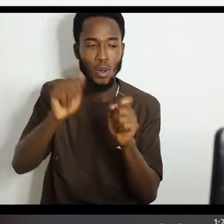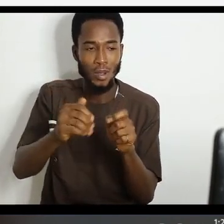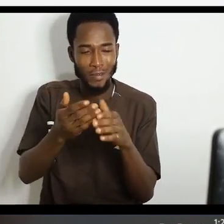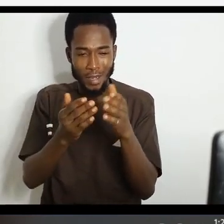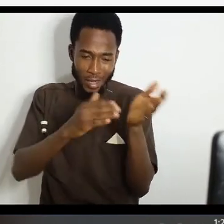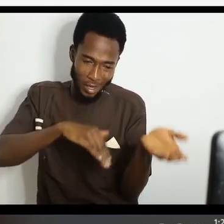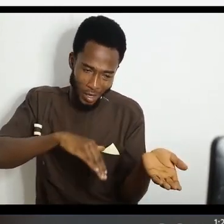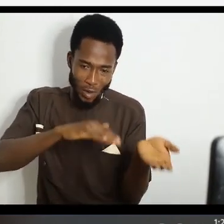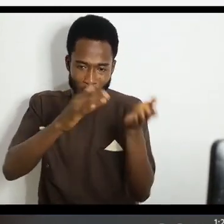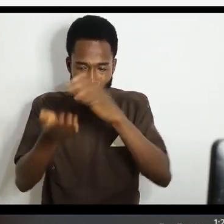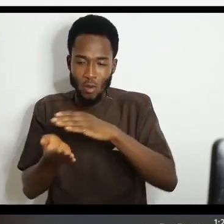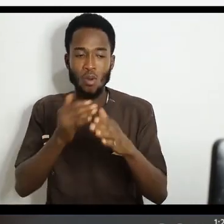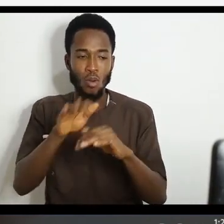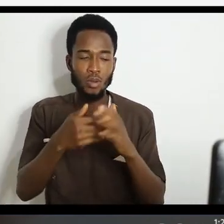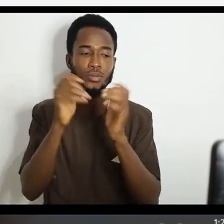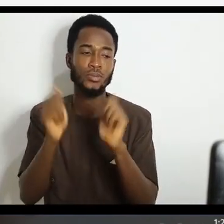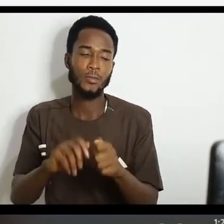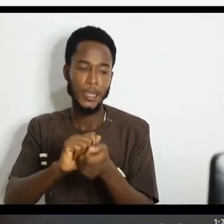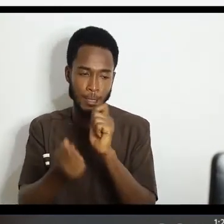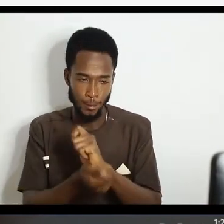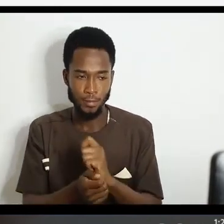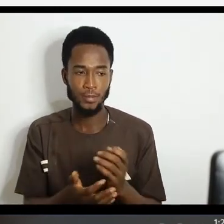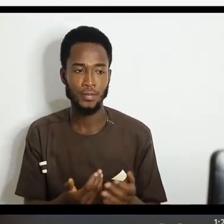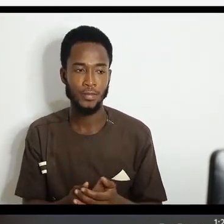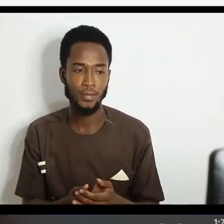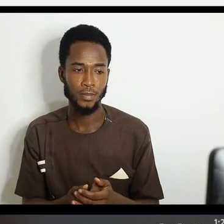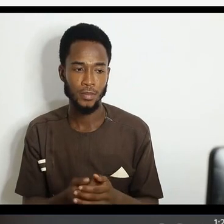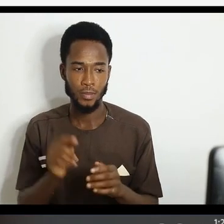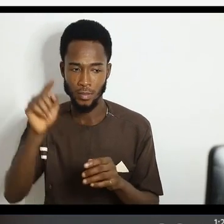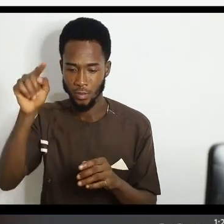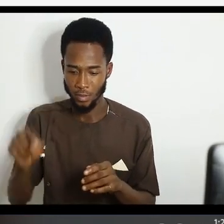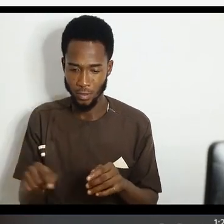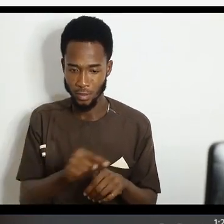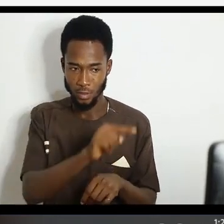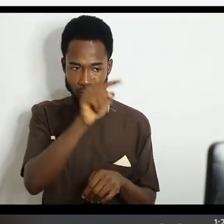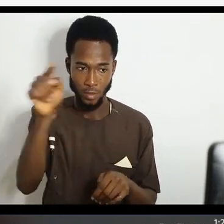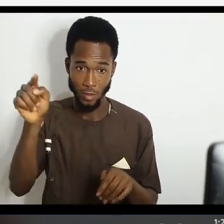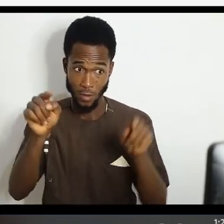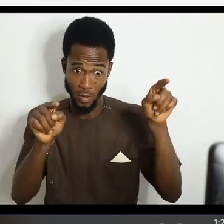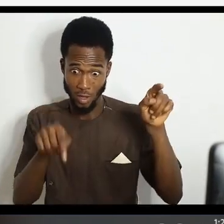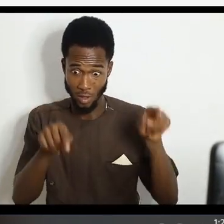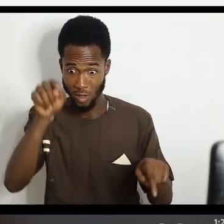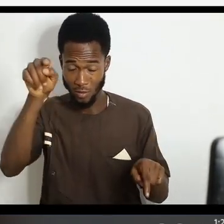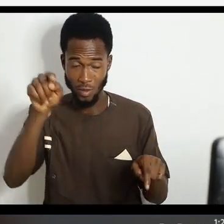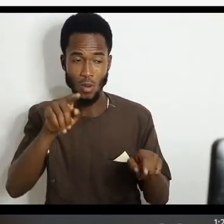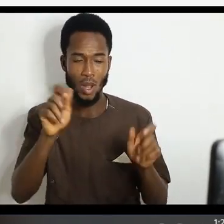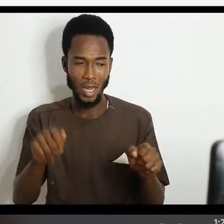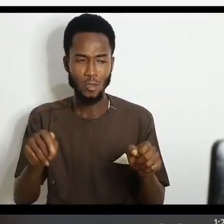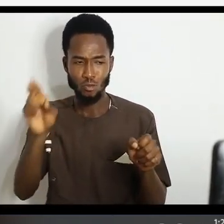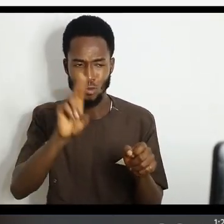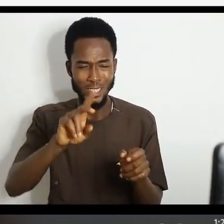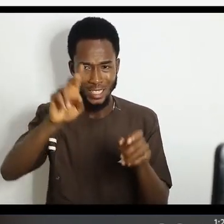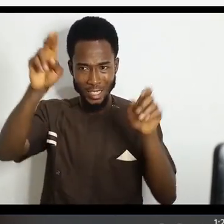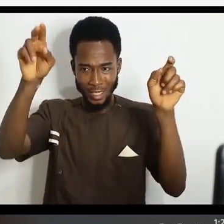left to right. This circle is useful. So these angles here, these 4 angles, can be used to increase